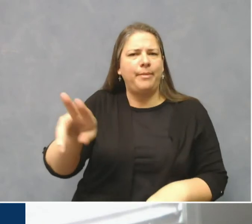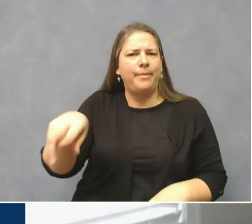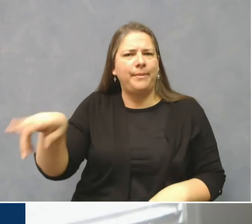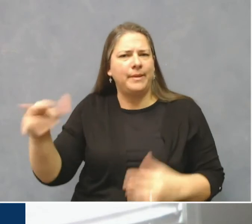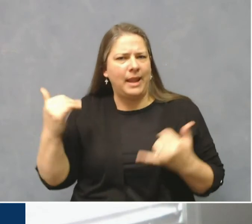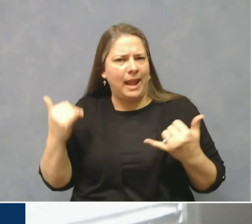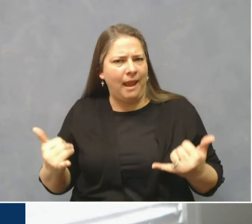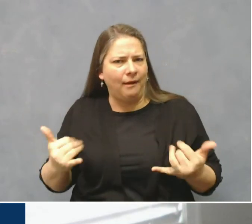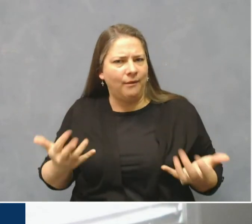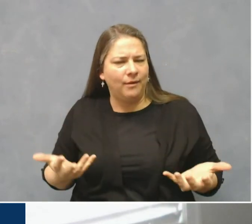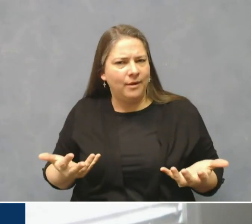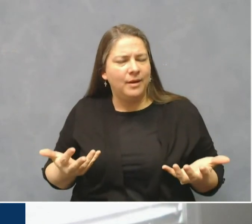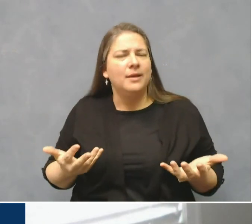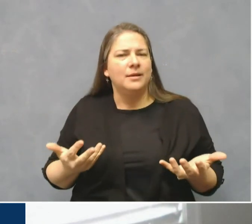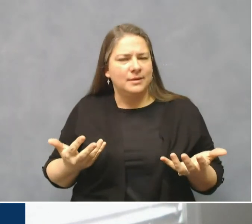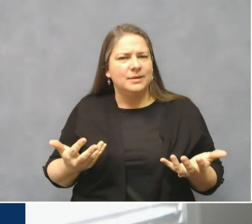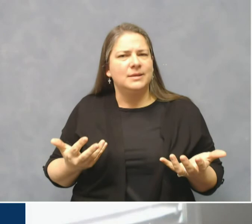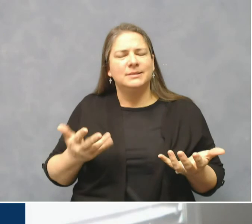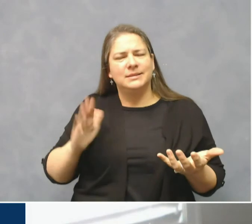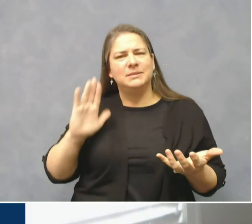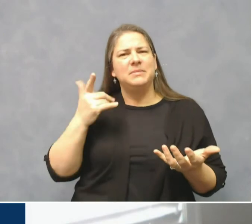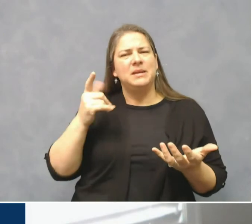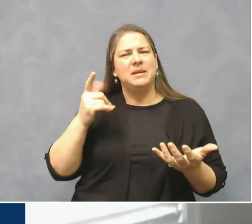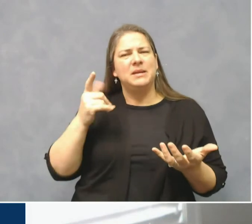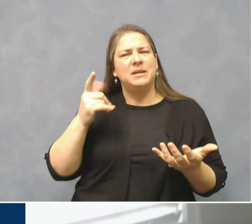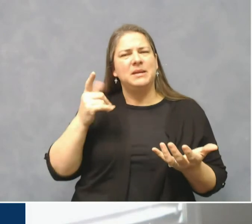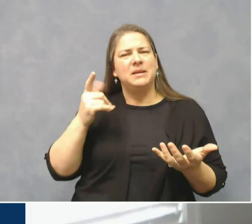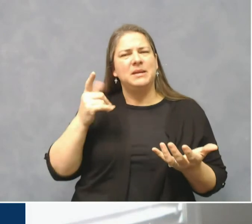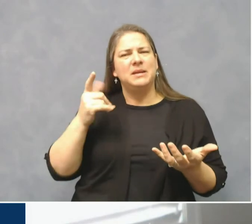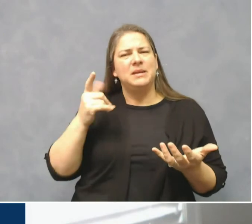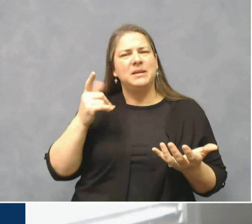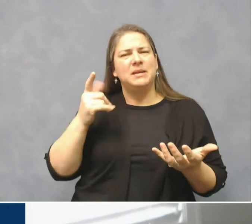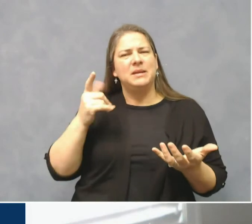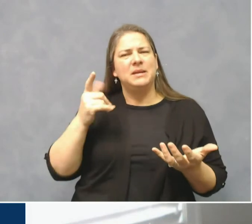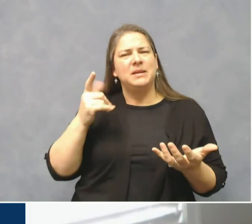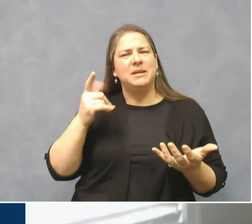higher compliance, and really difficult trade-offs.